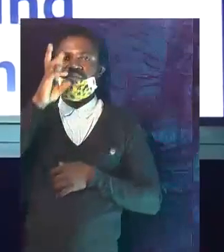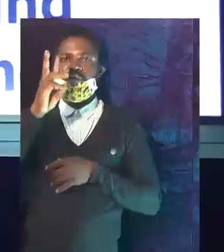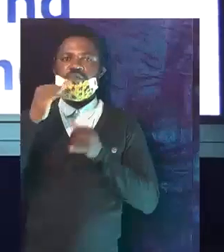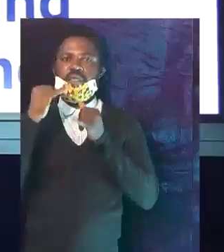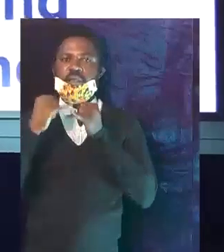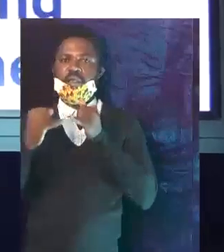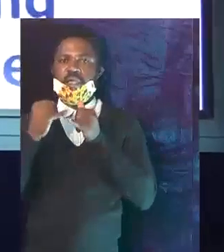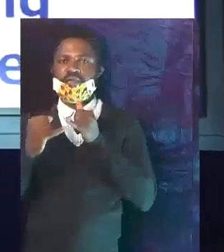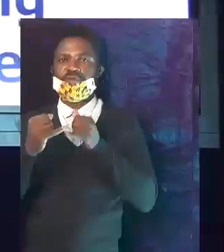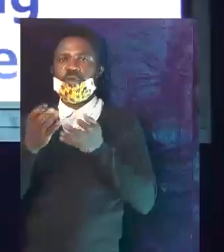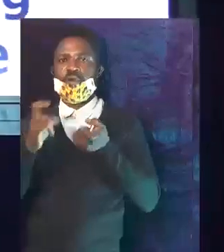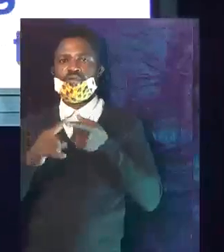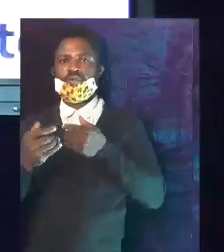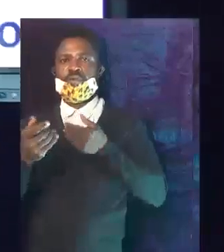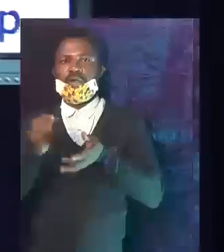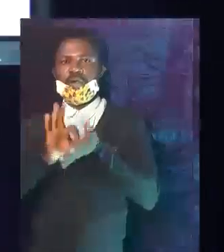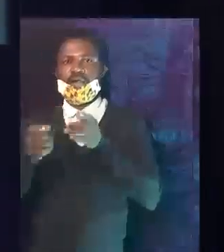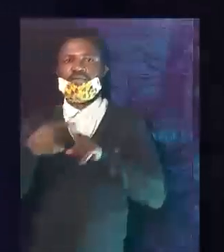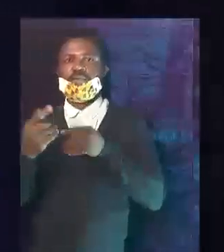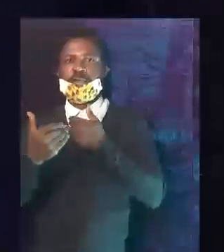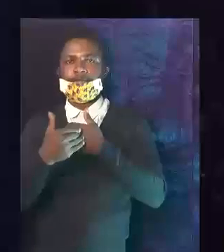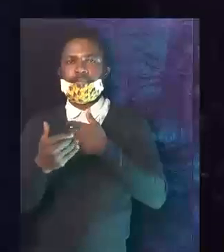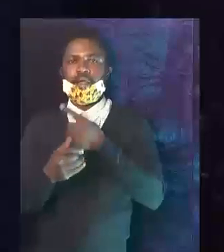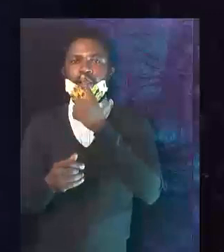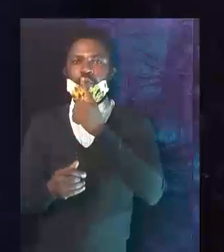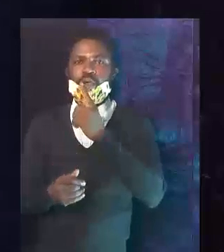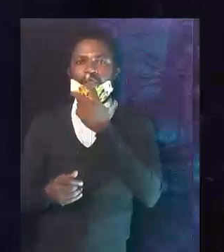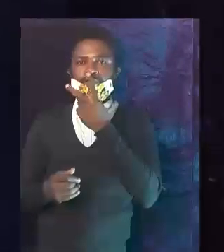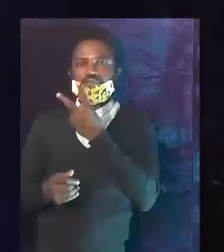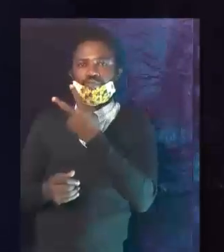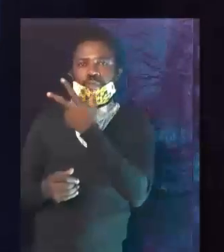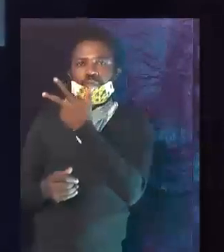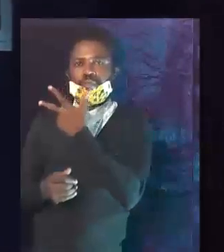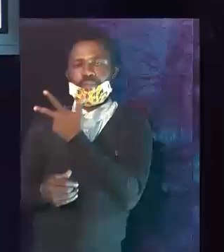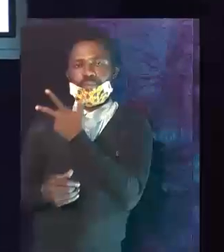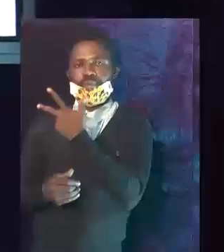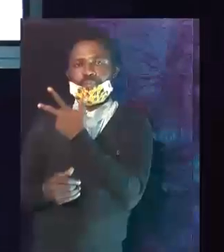lines. So I'm going to come from the back end, 1, 2, 3, and then